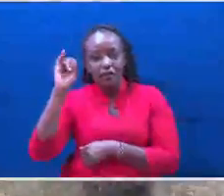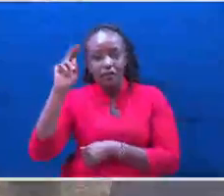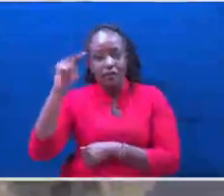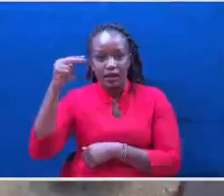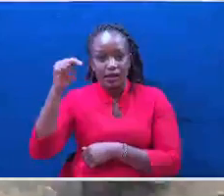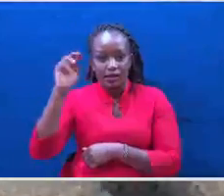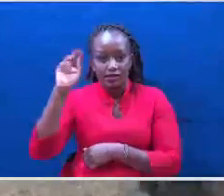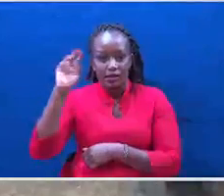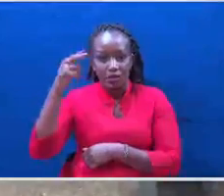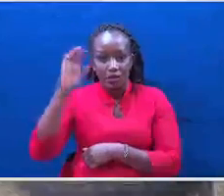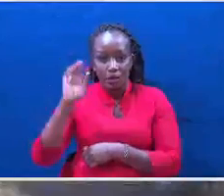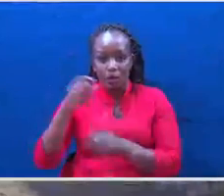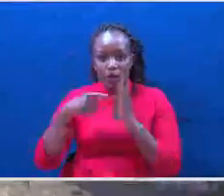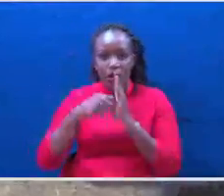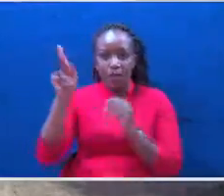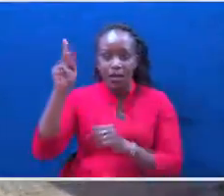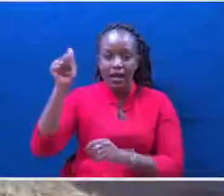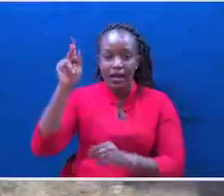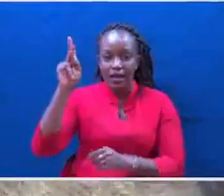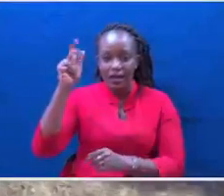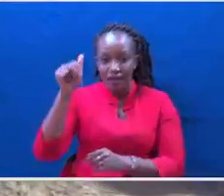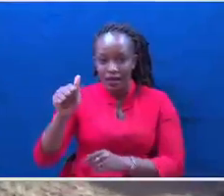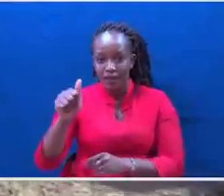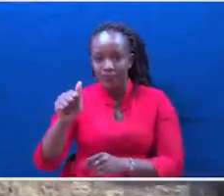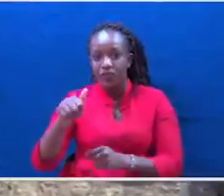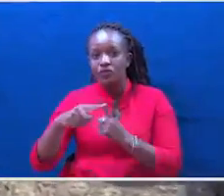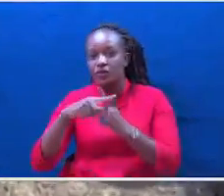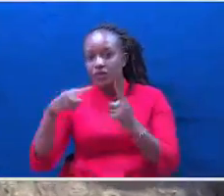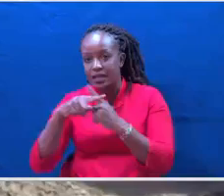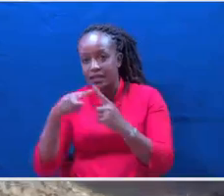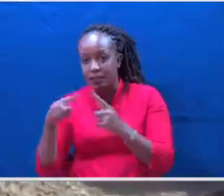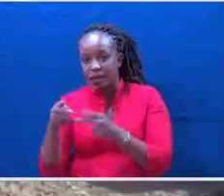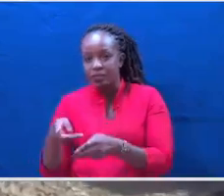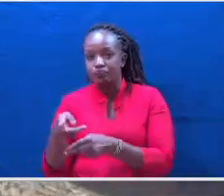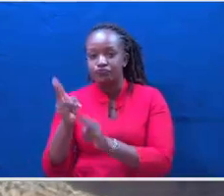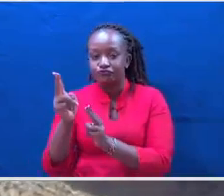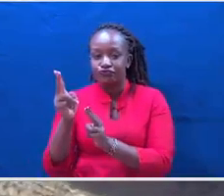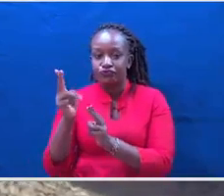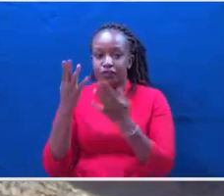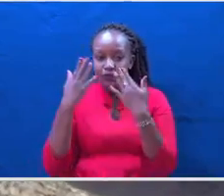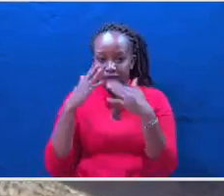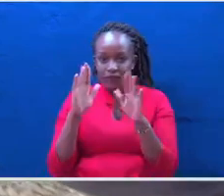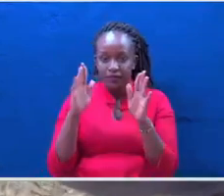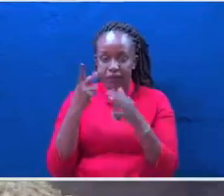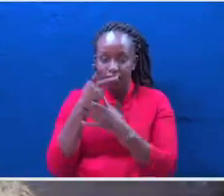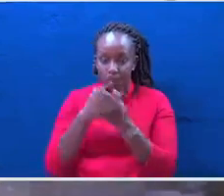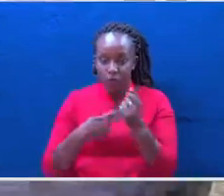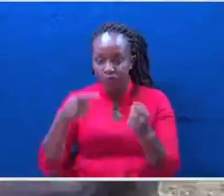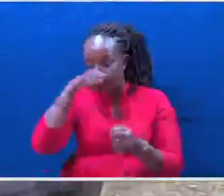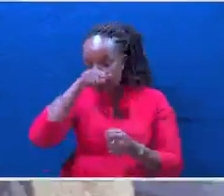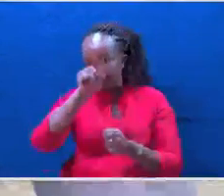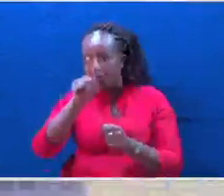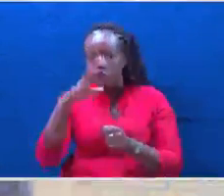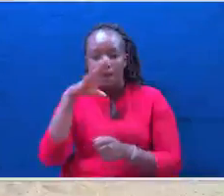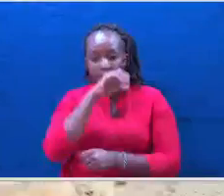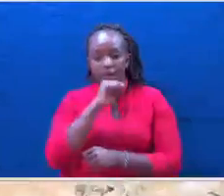epitaph here says that the Kakas found a day after rhino killed by a poison dart and both horns were missing.